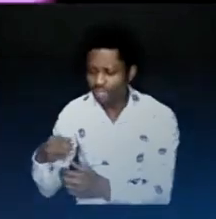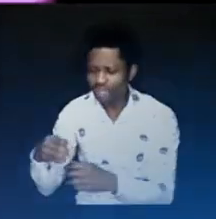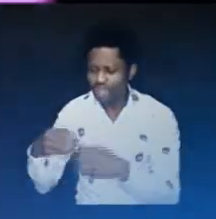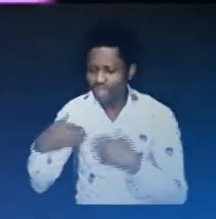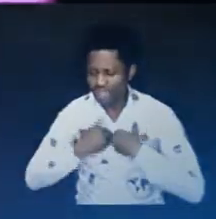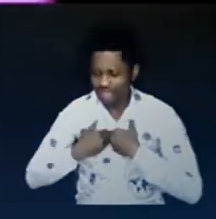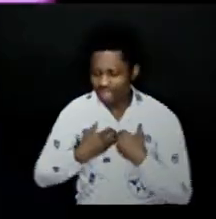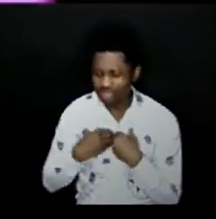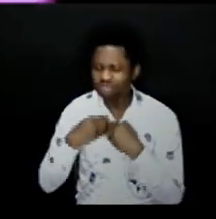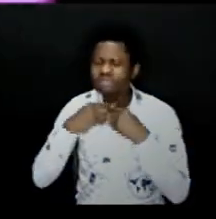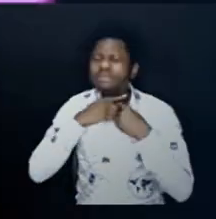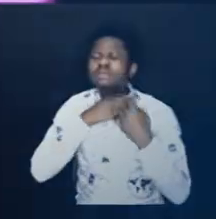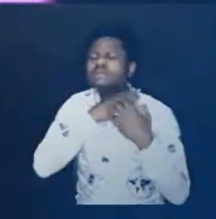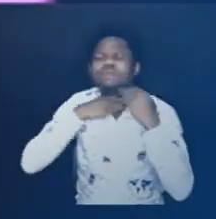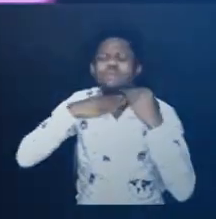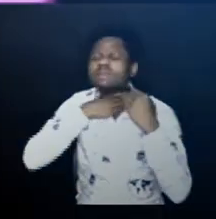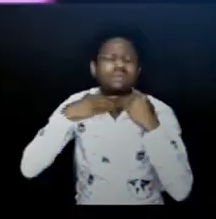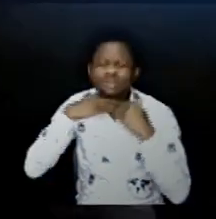animals.